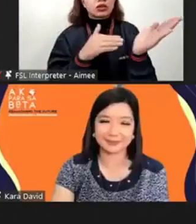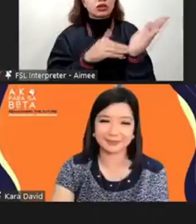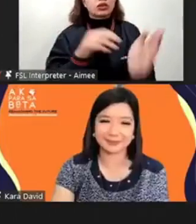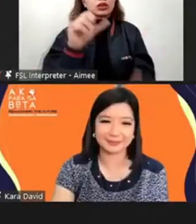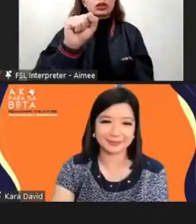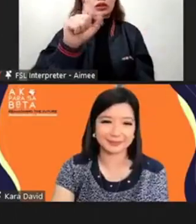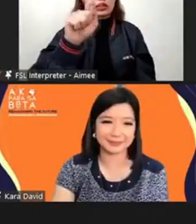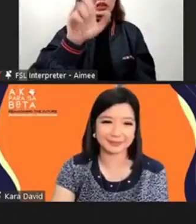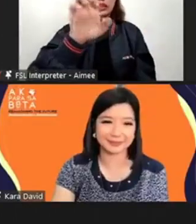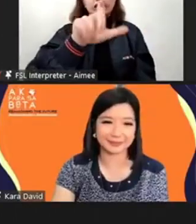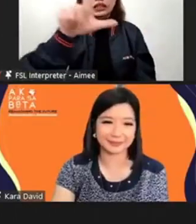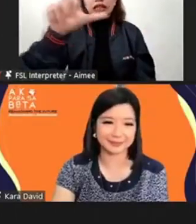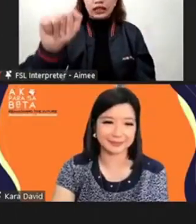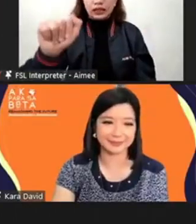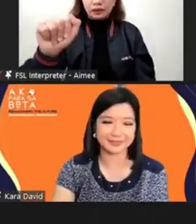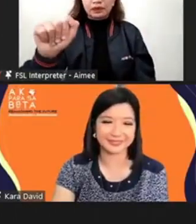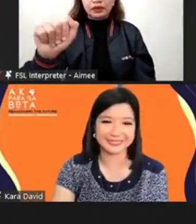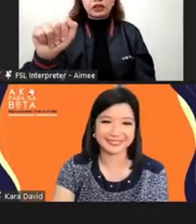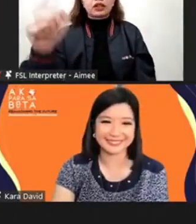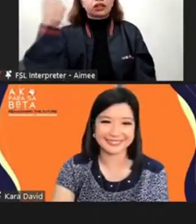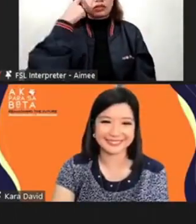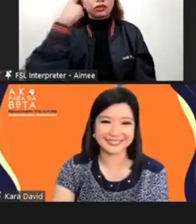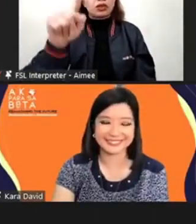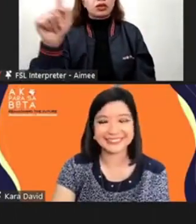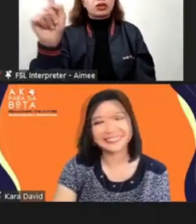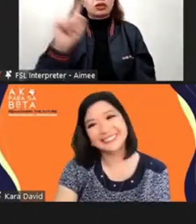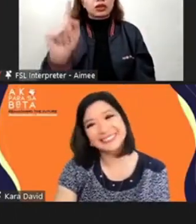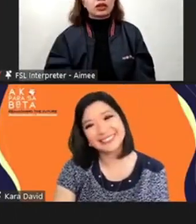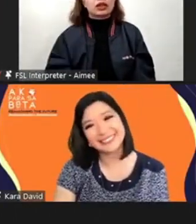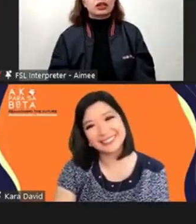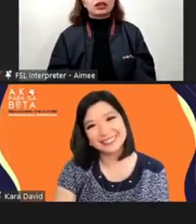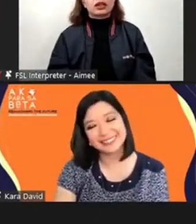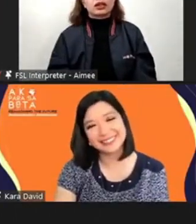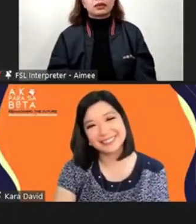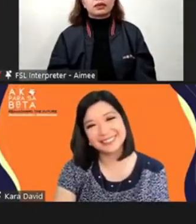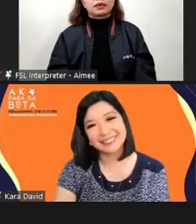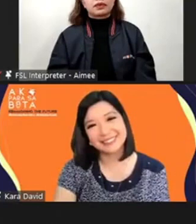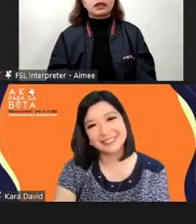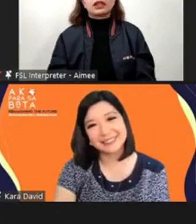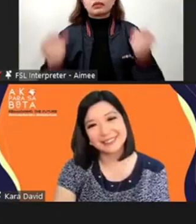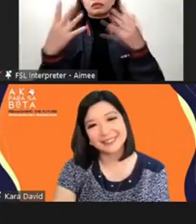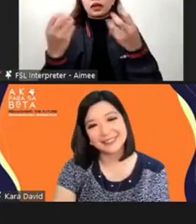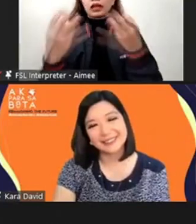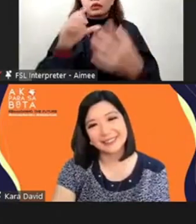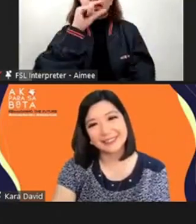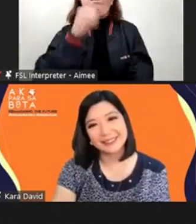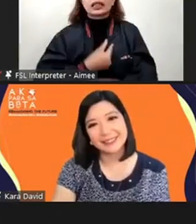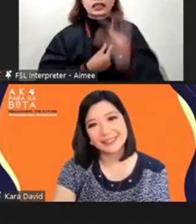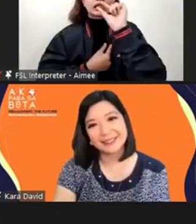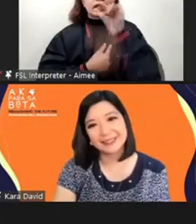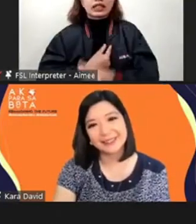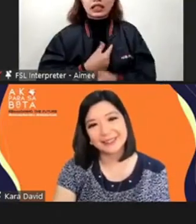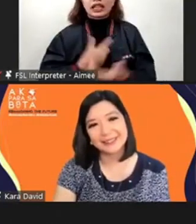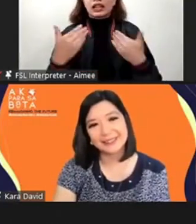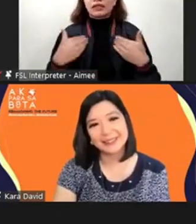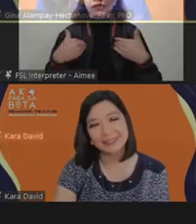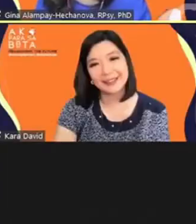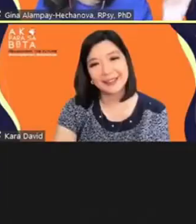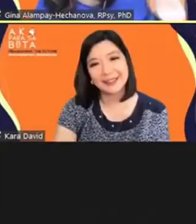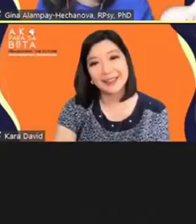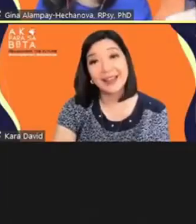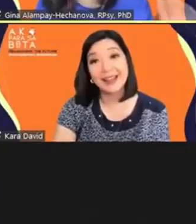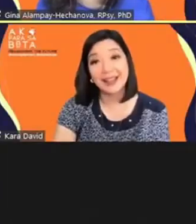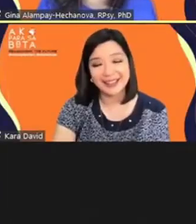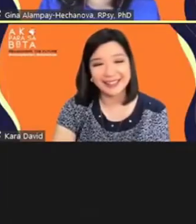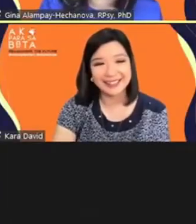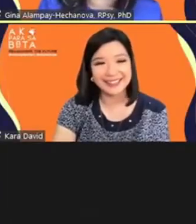Dr. Bernie for the invitation. Ayan, meron mga nagsha-shoutout sa akin. Mukhang may mga estudyante ako na nandito ngayon.